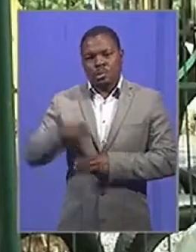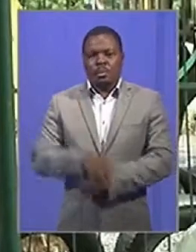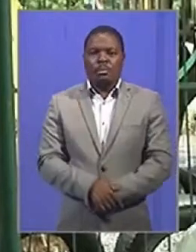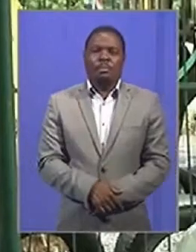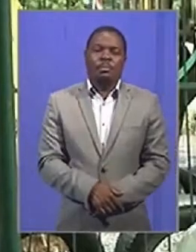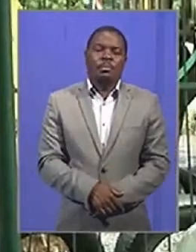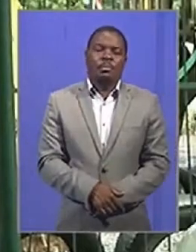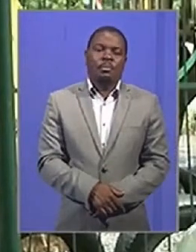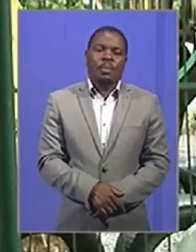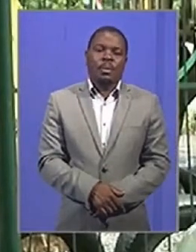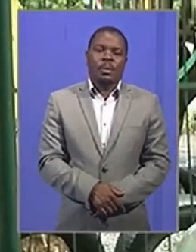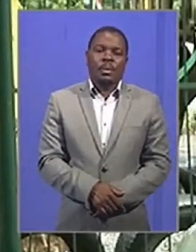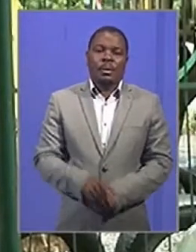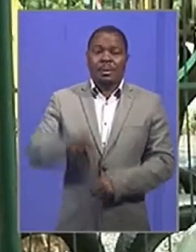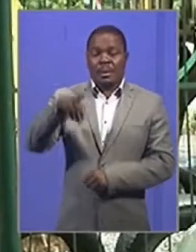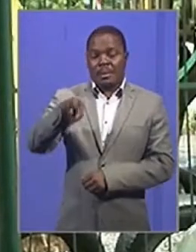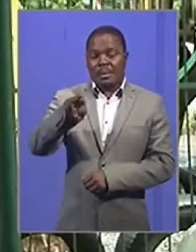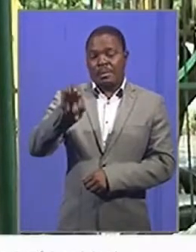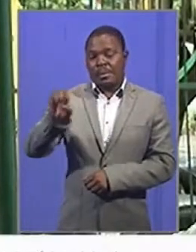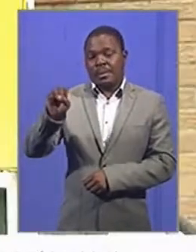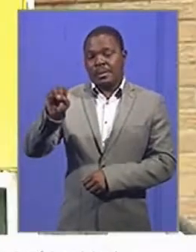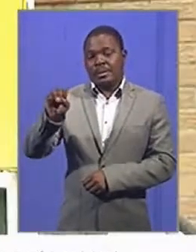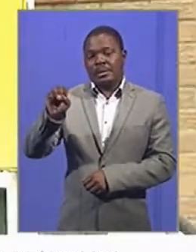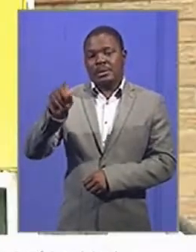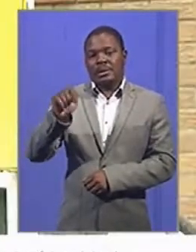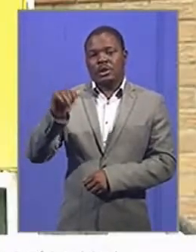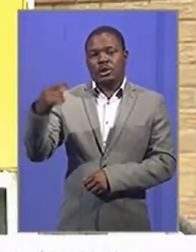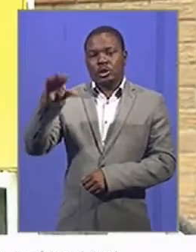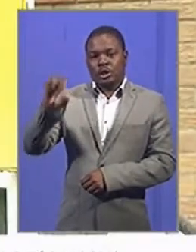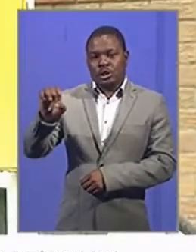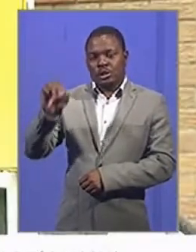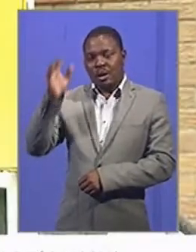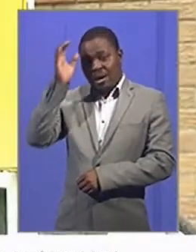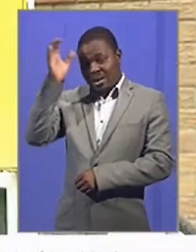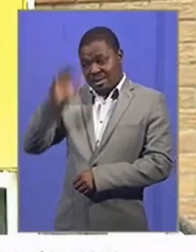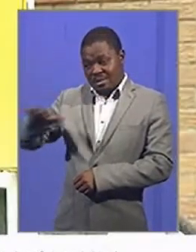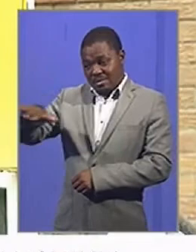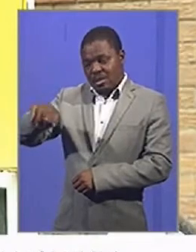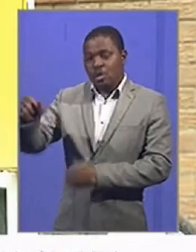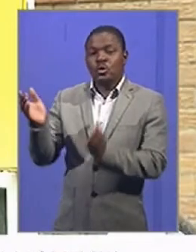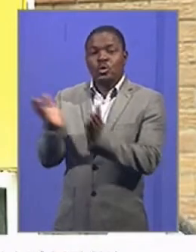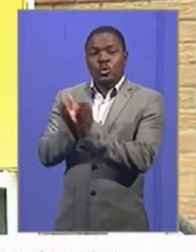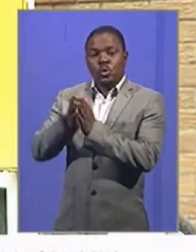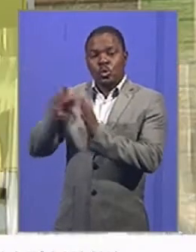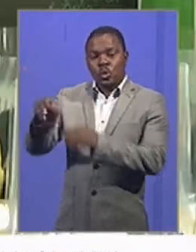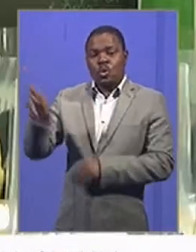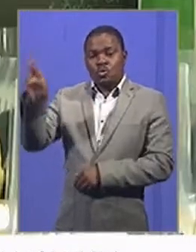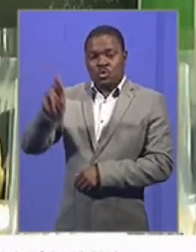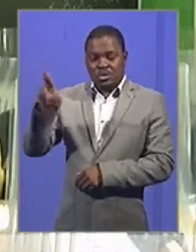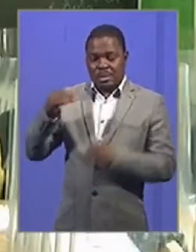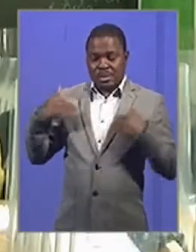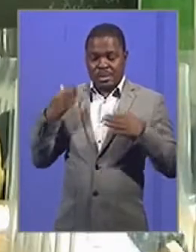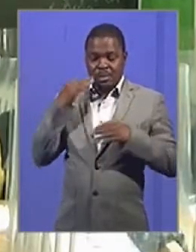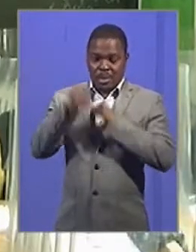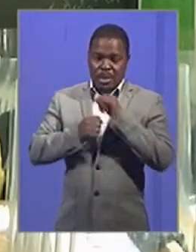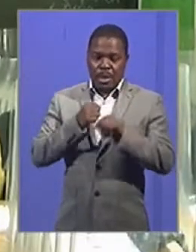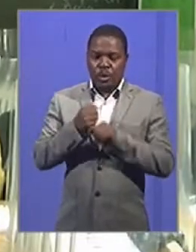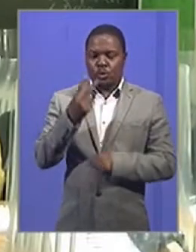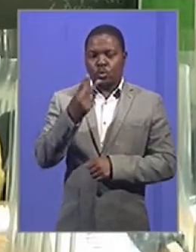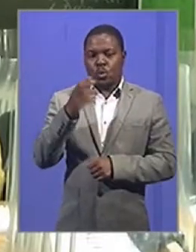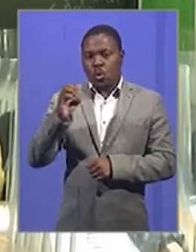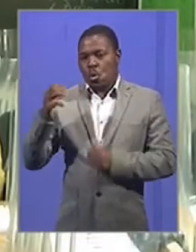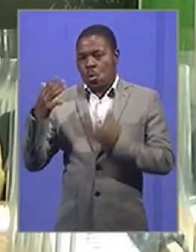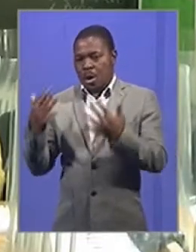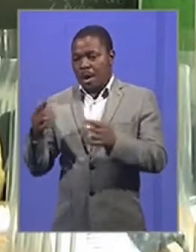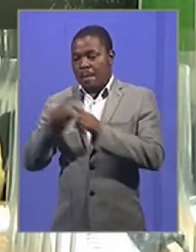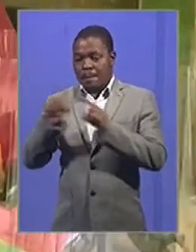Prestige Academy is a great honor to here in 2009, but it a great honor